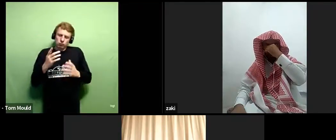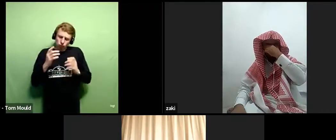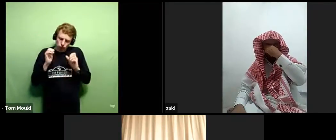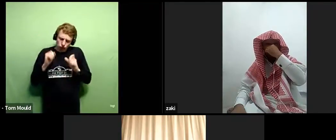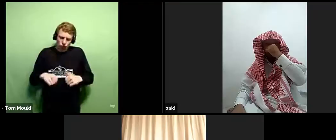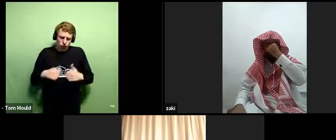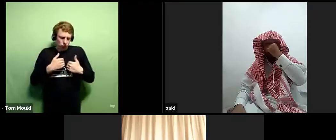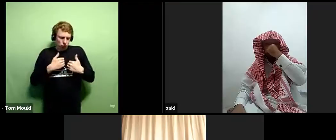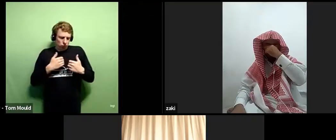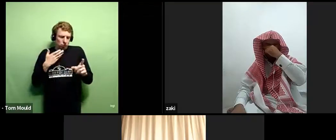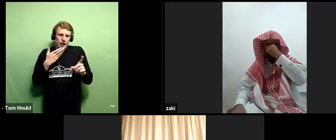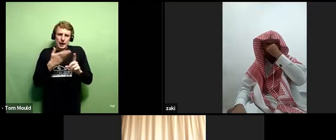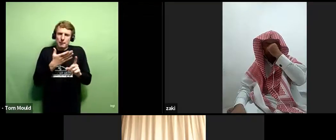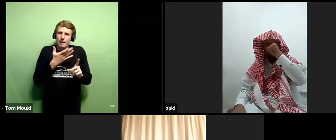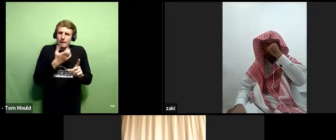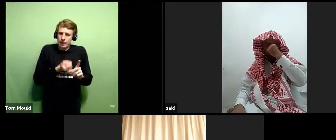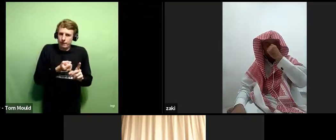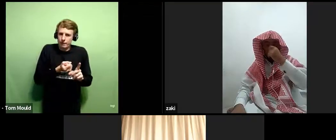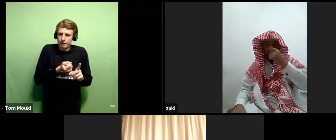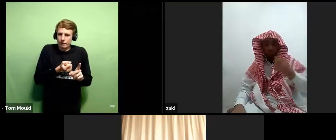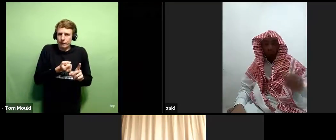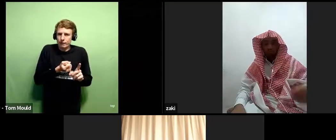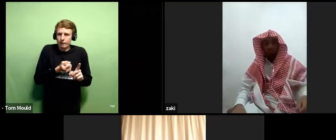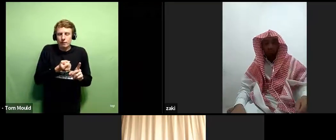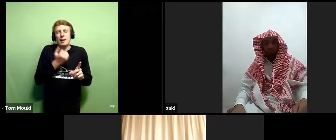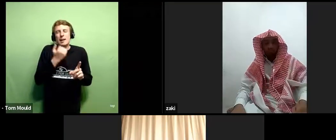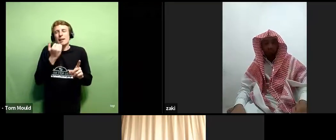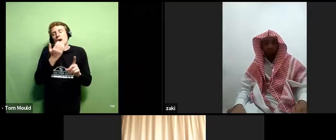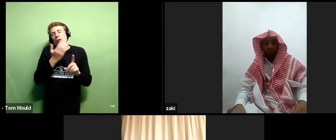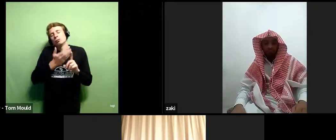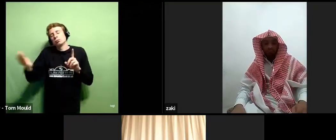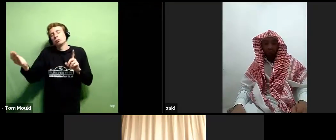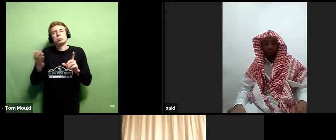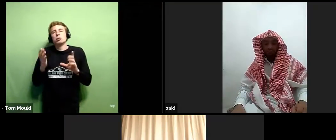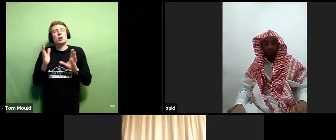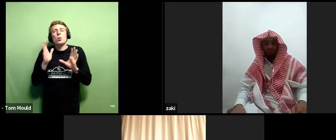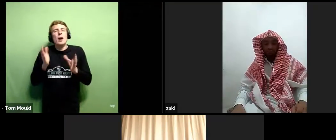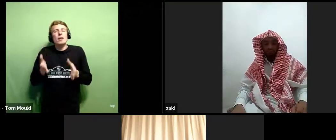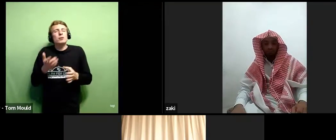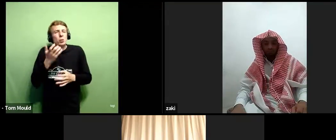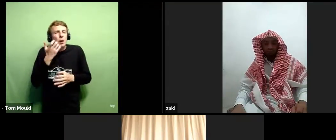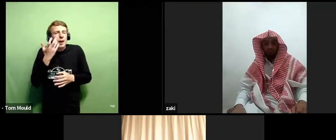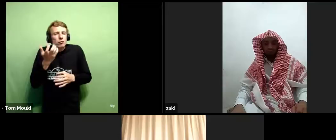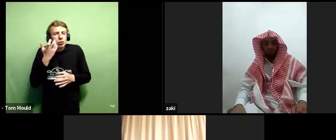if there is some breakage in their fasting, which we'll explain now.